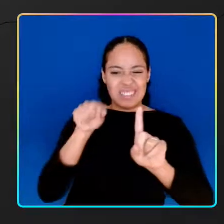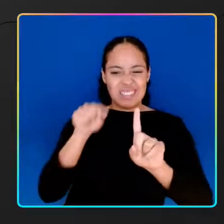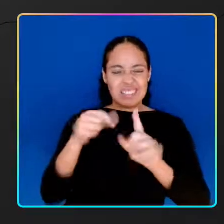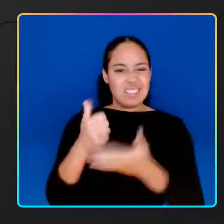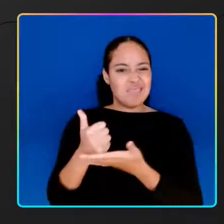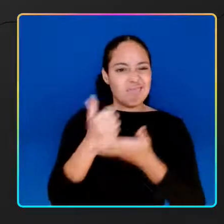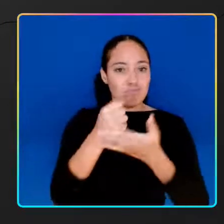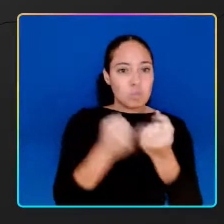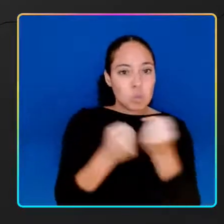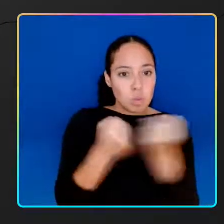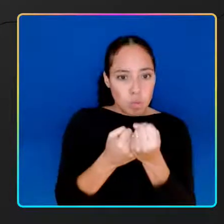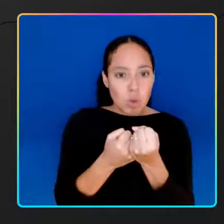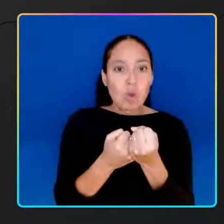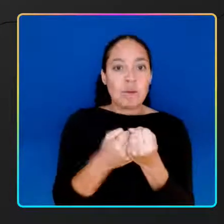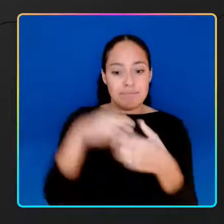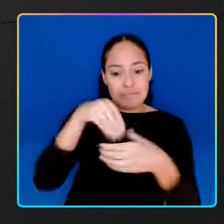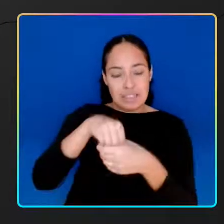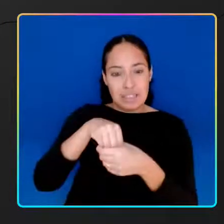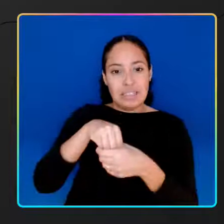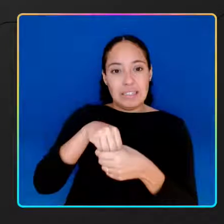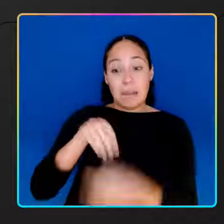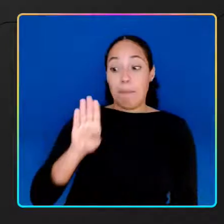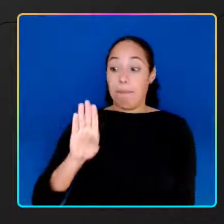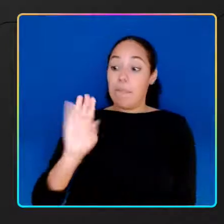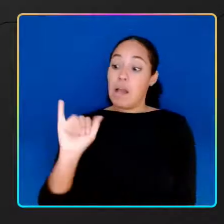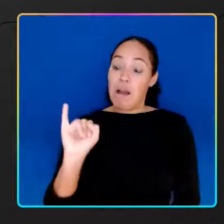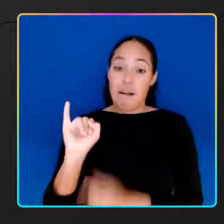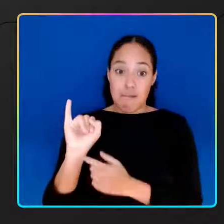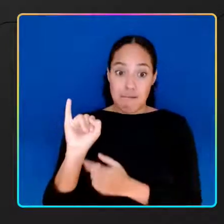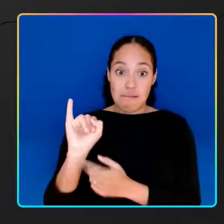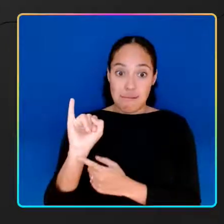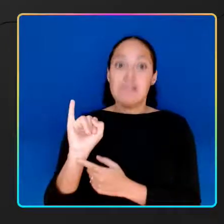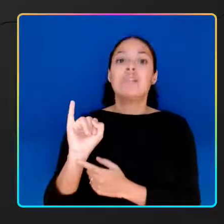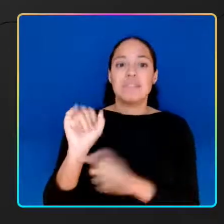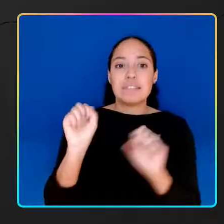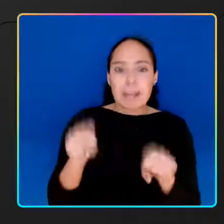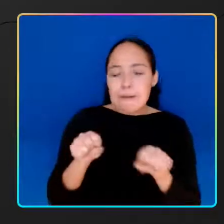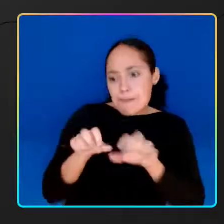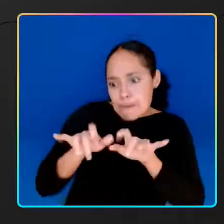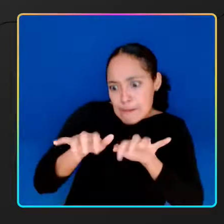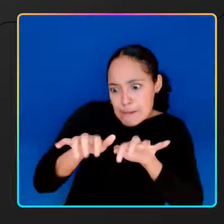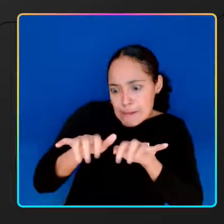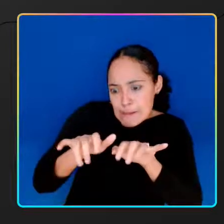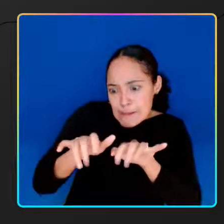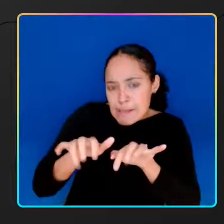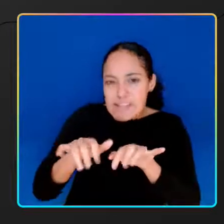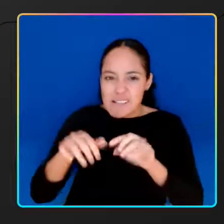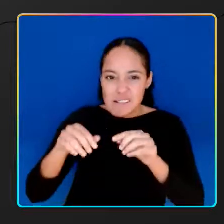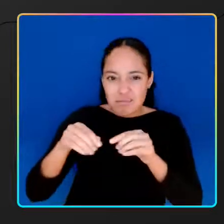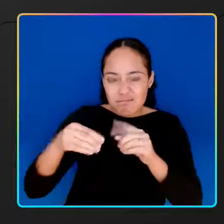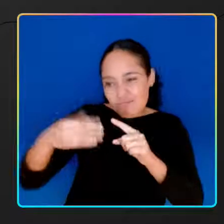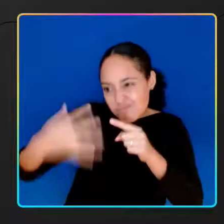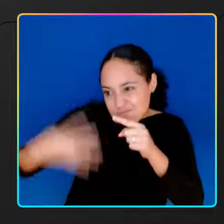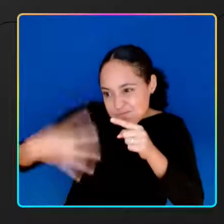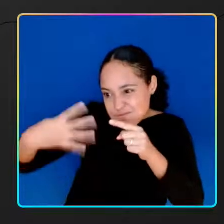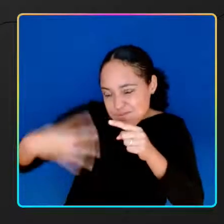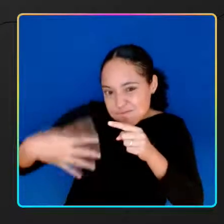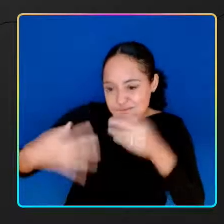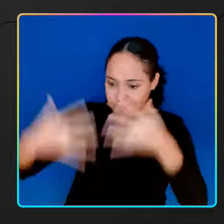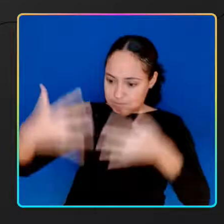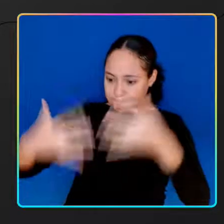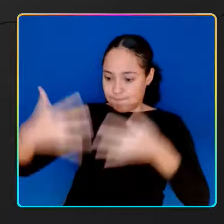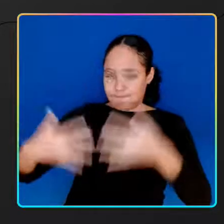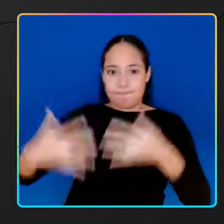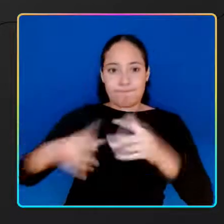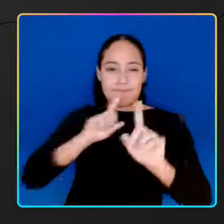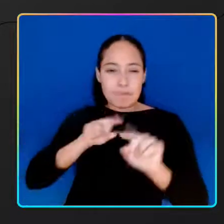So it's kind of the dynamic one and run on memory for quick kind of calculations. Great.